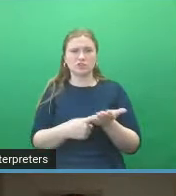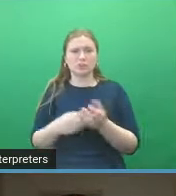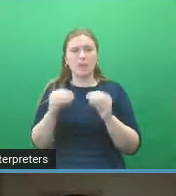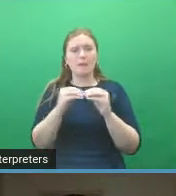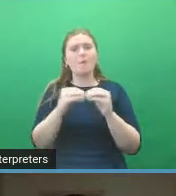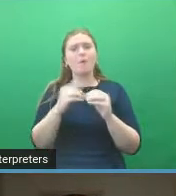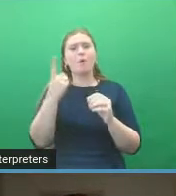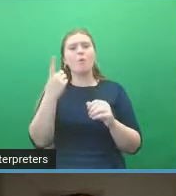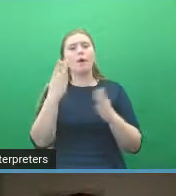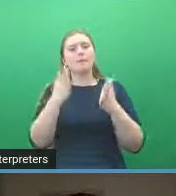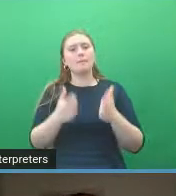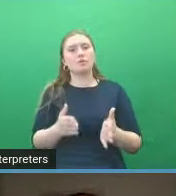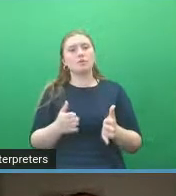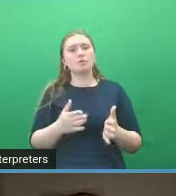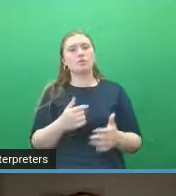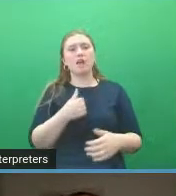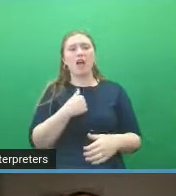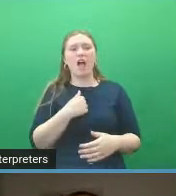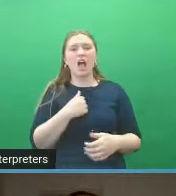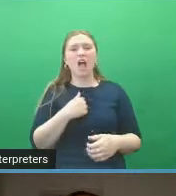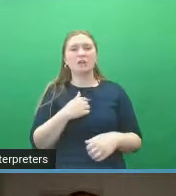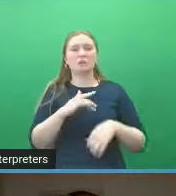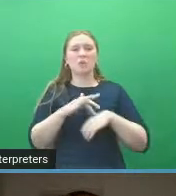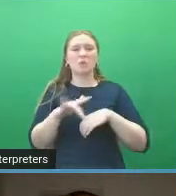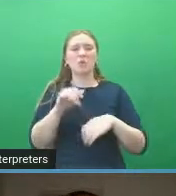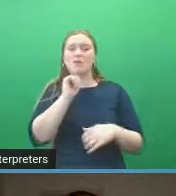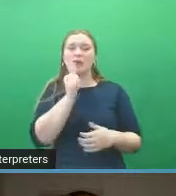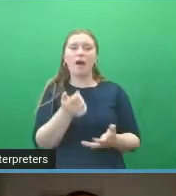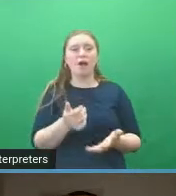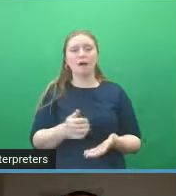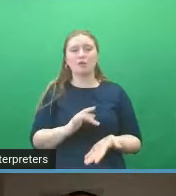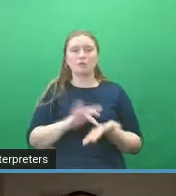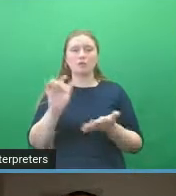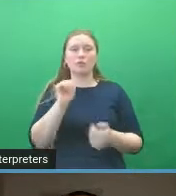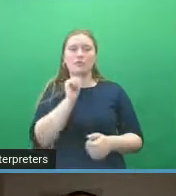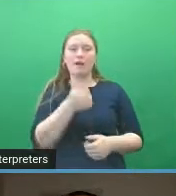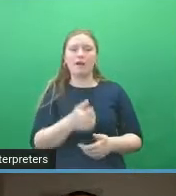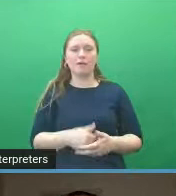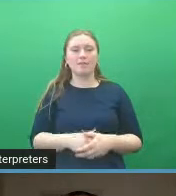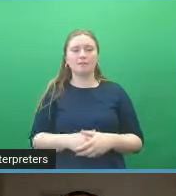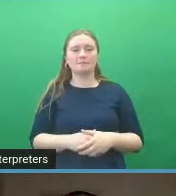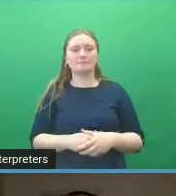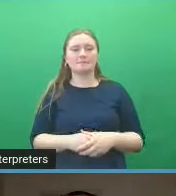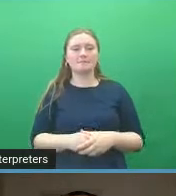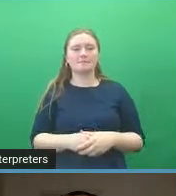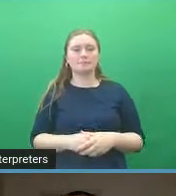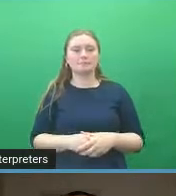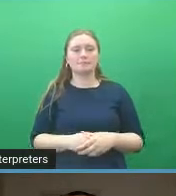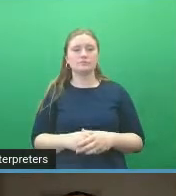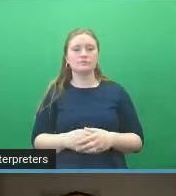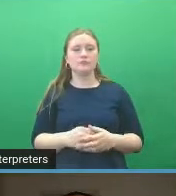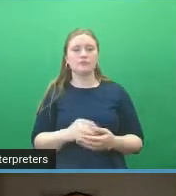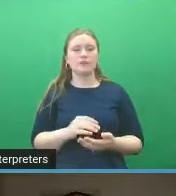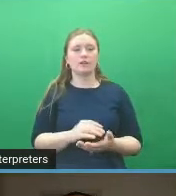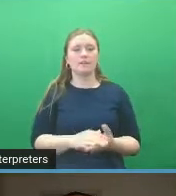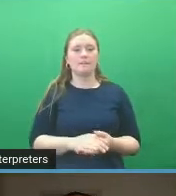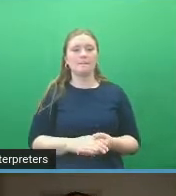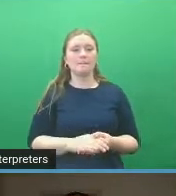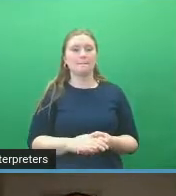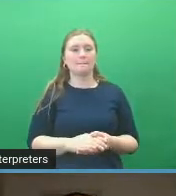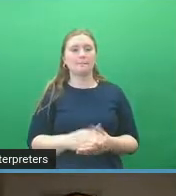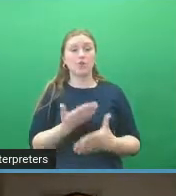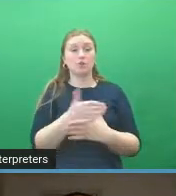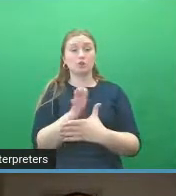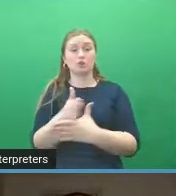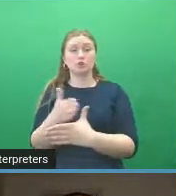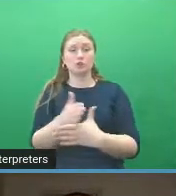and without feeling I'm being rude. Indeed, the shared authority that you have once you teach people how to use the different